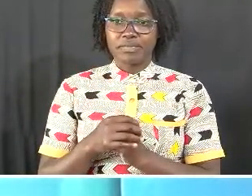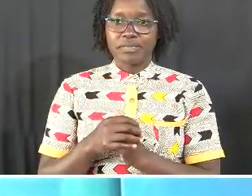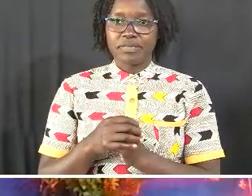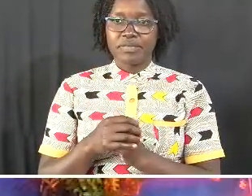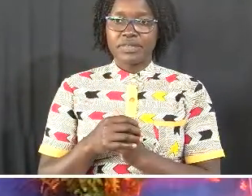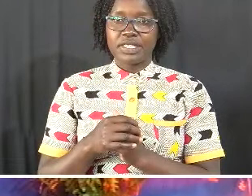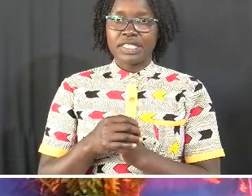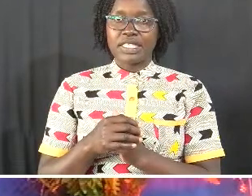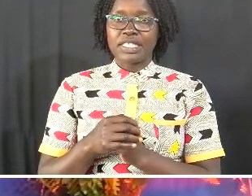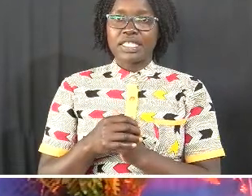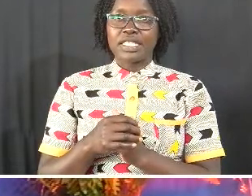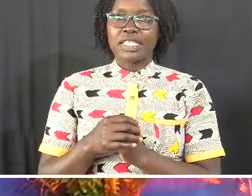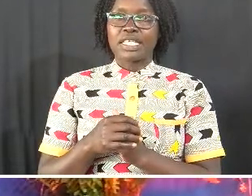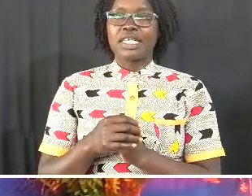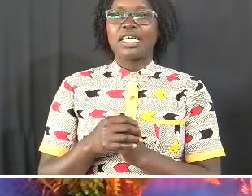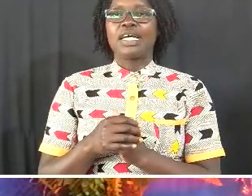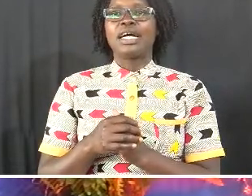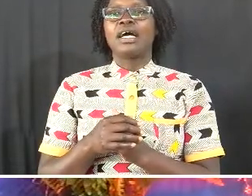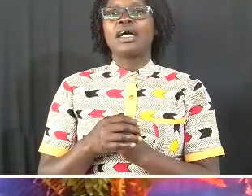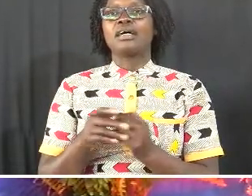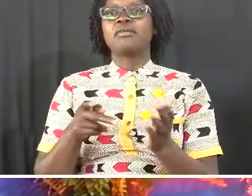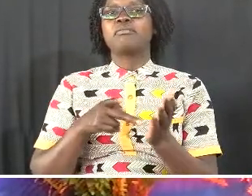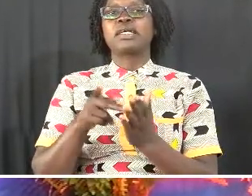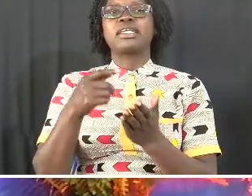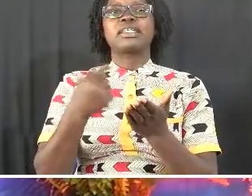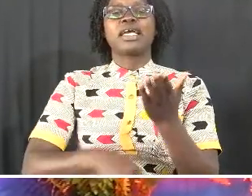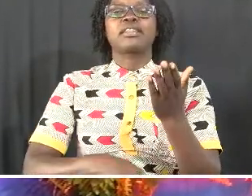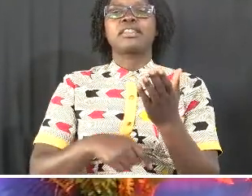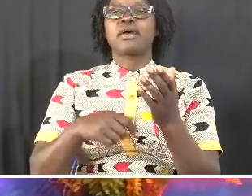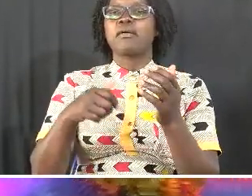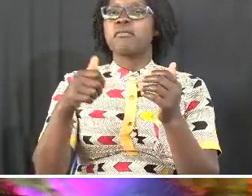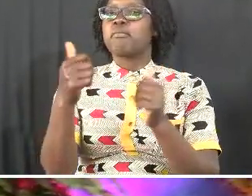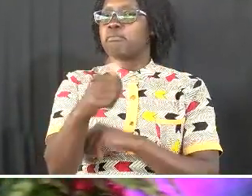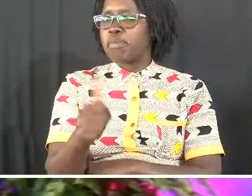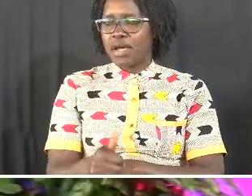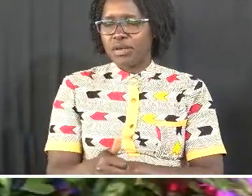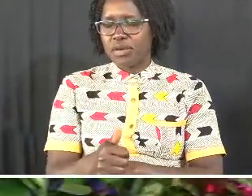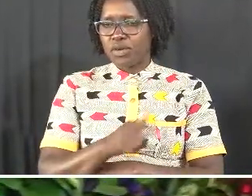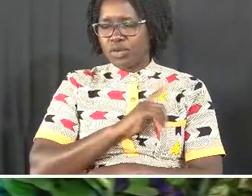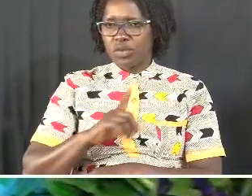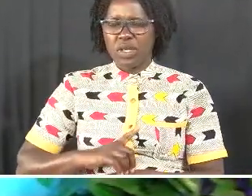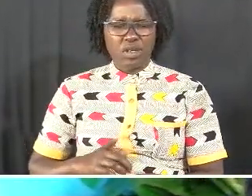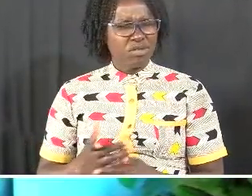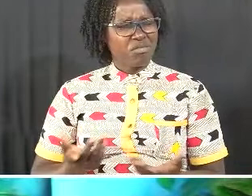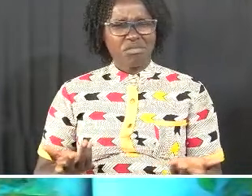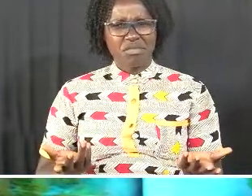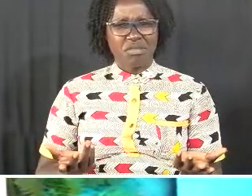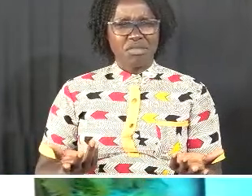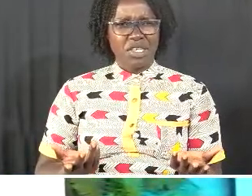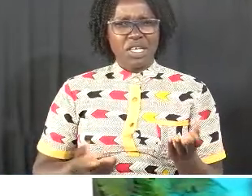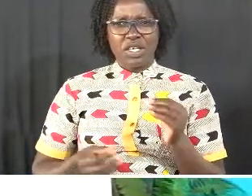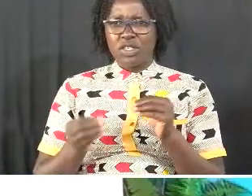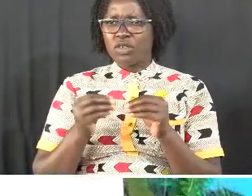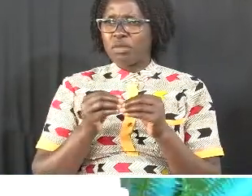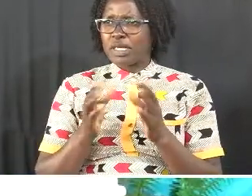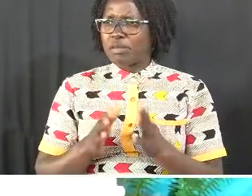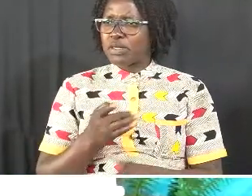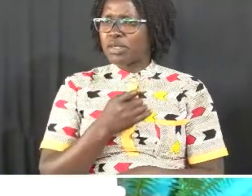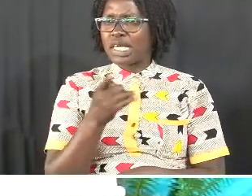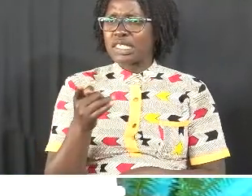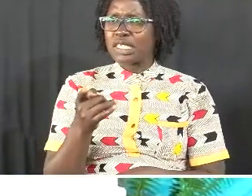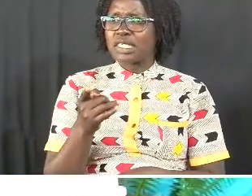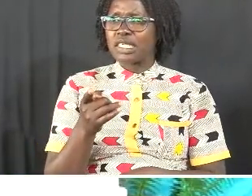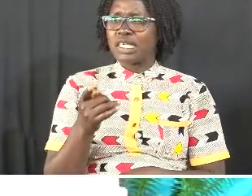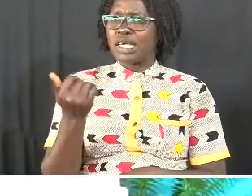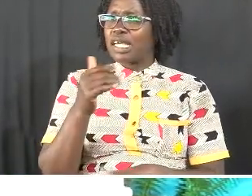They have never given a tenth of their giving to the Lord. Have you ever met such a person somewhere?